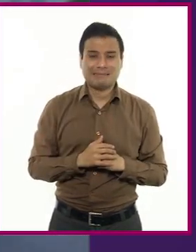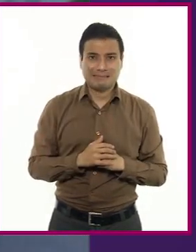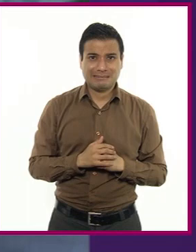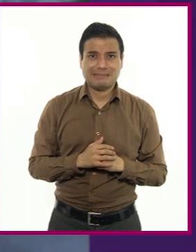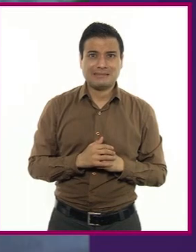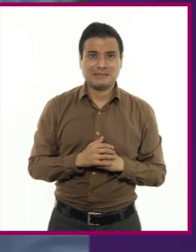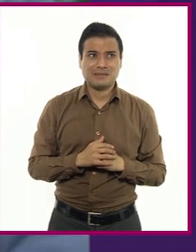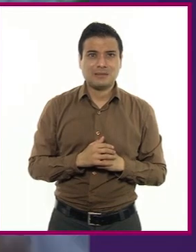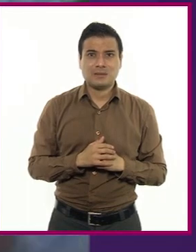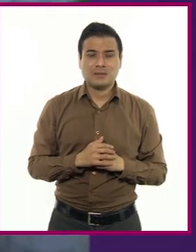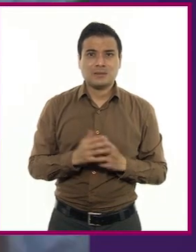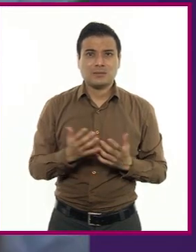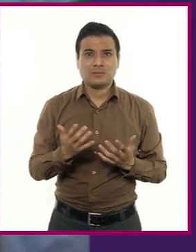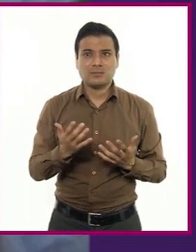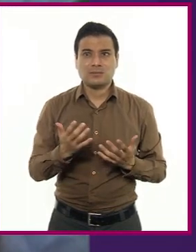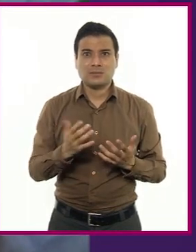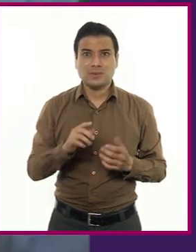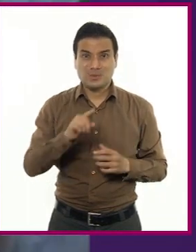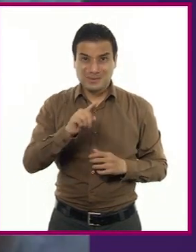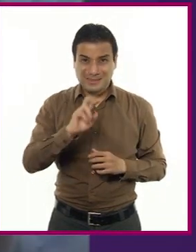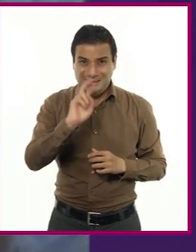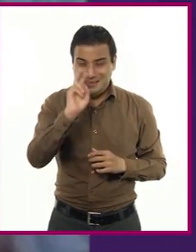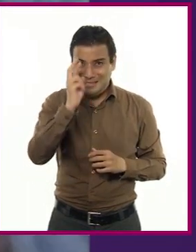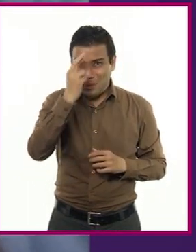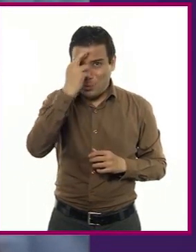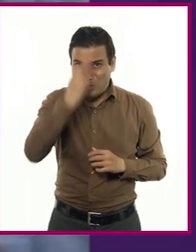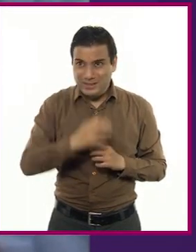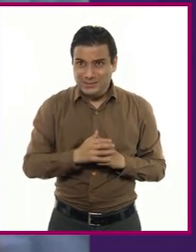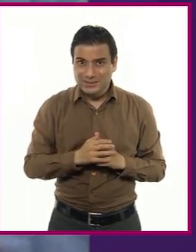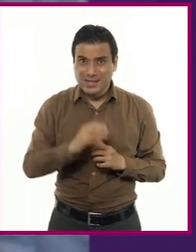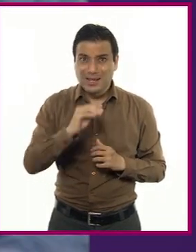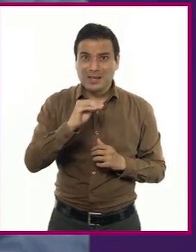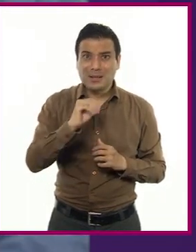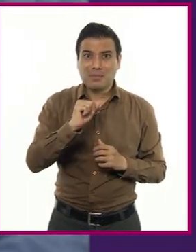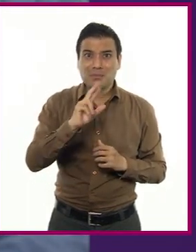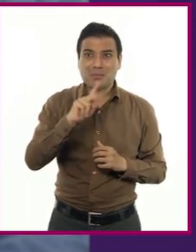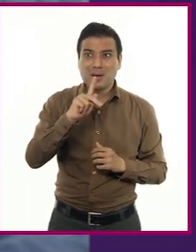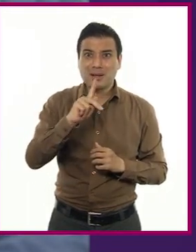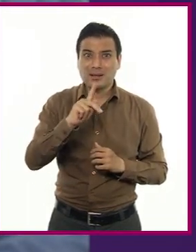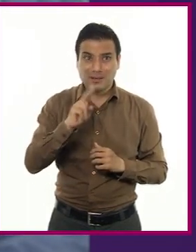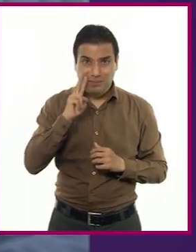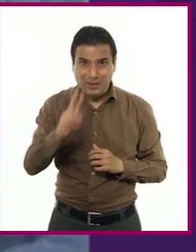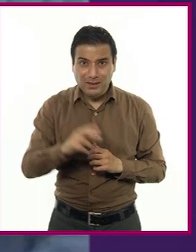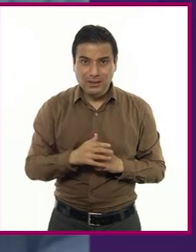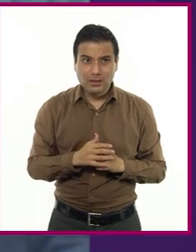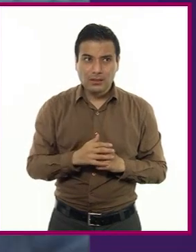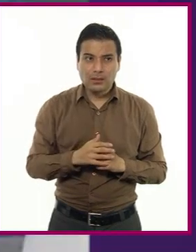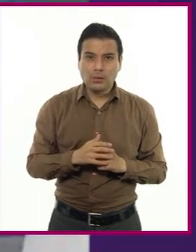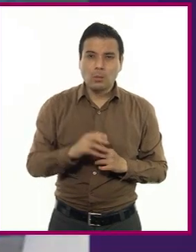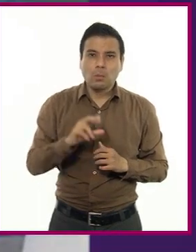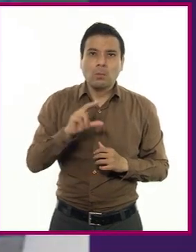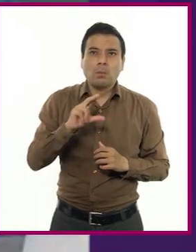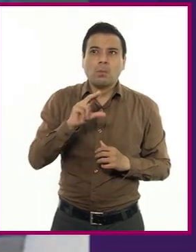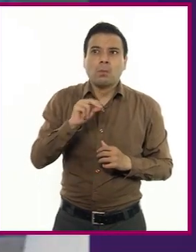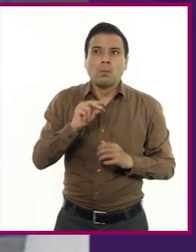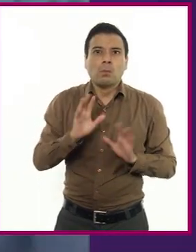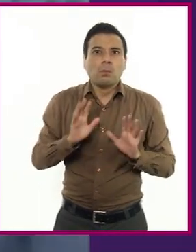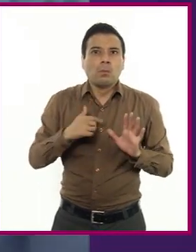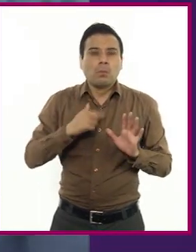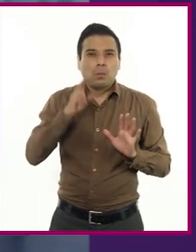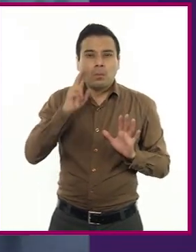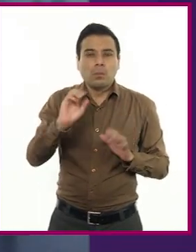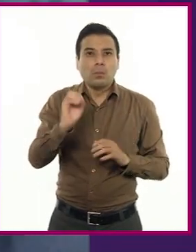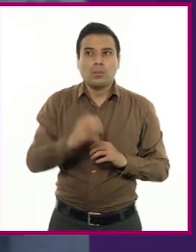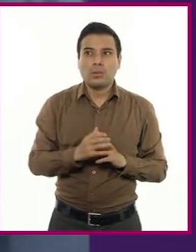Yes. Does anyone remember seeing Mark in the library? No, dear. No. No. Oh, I